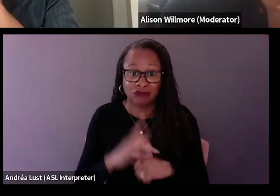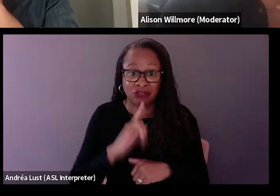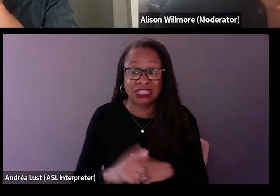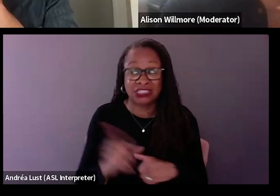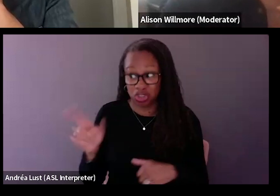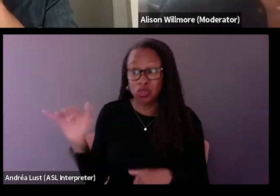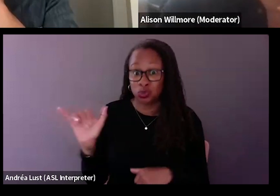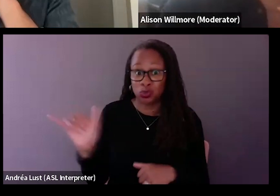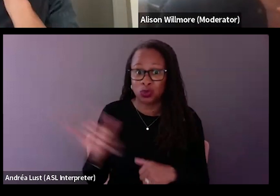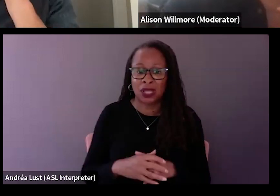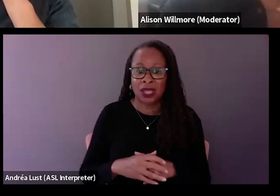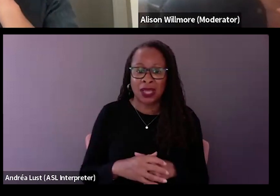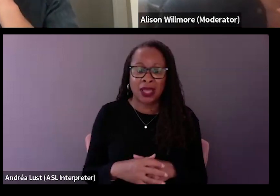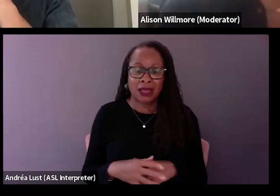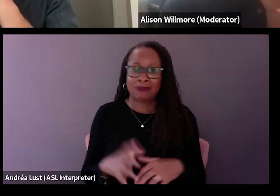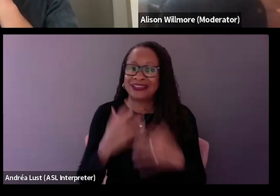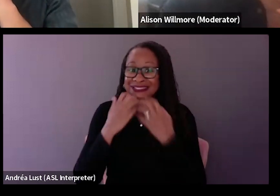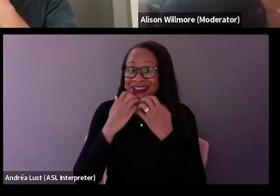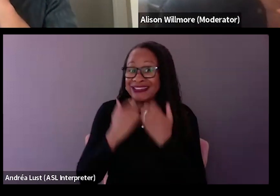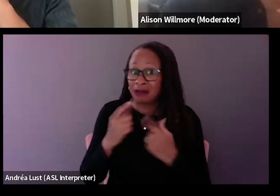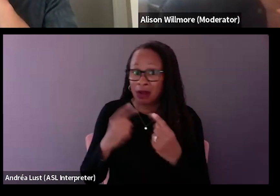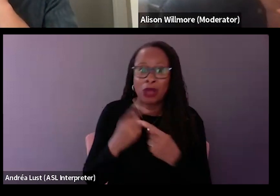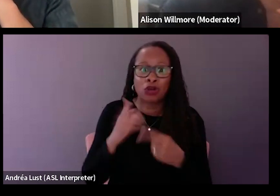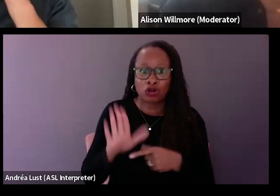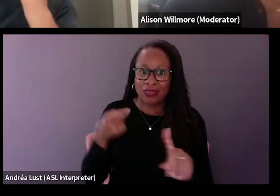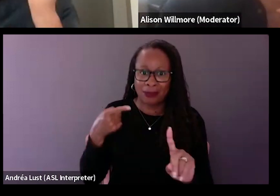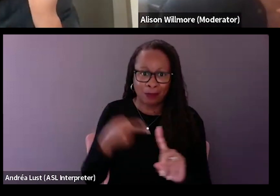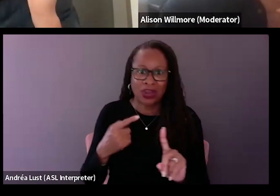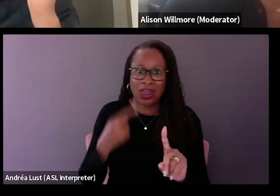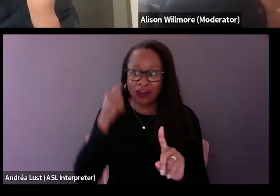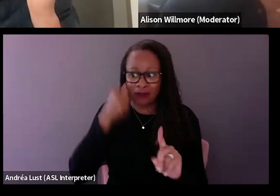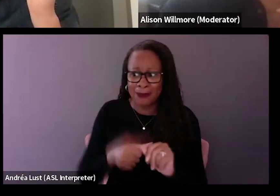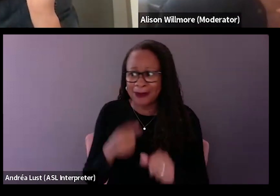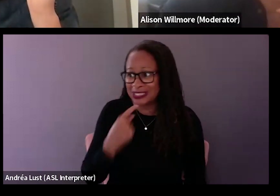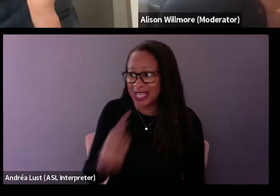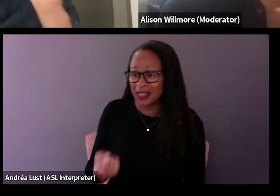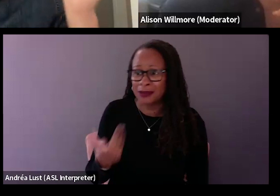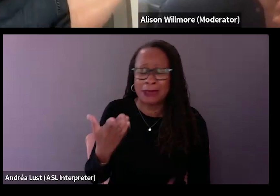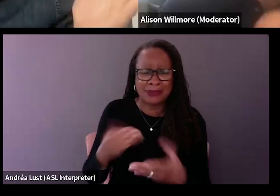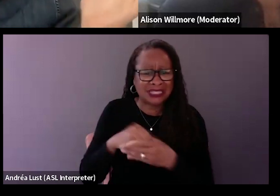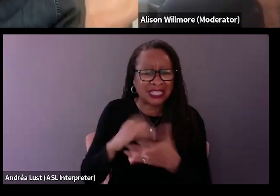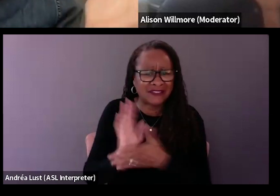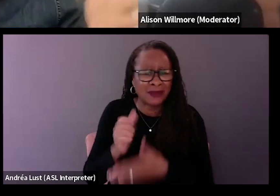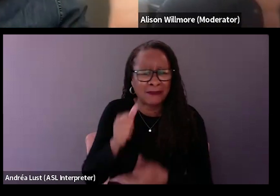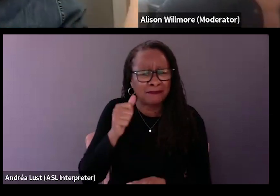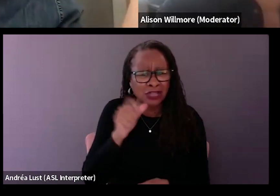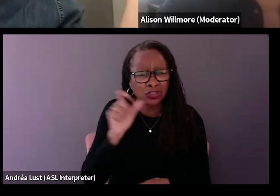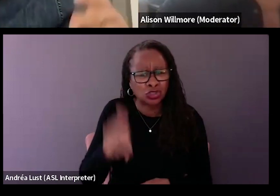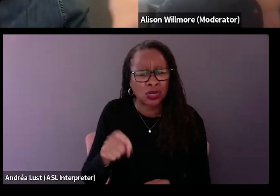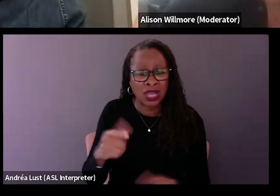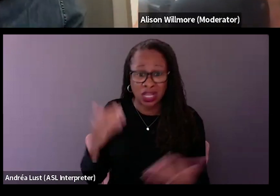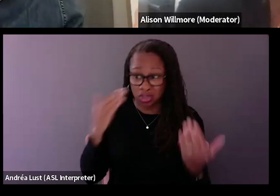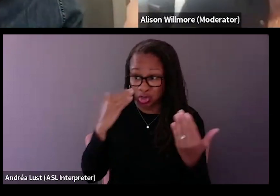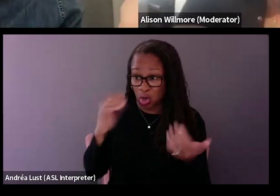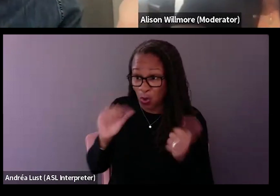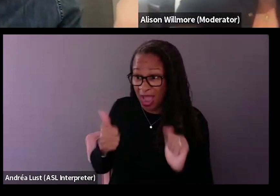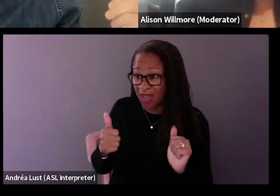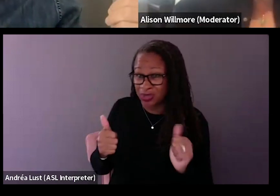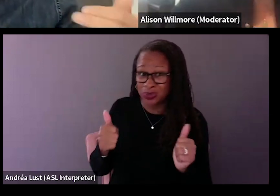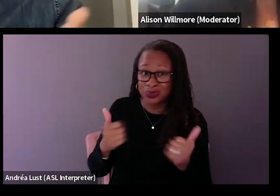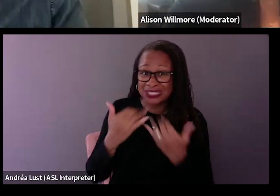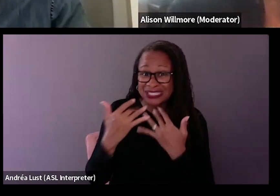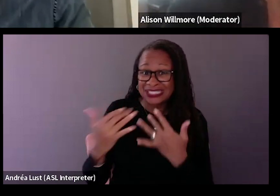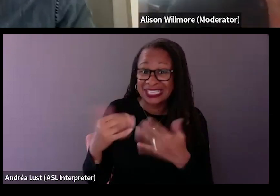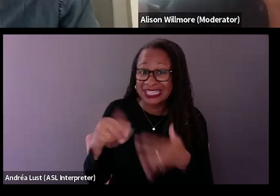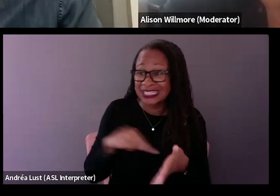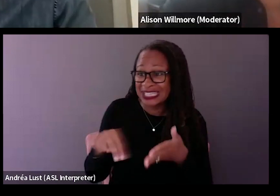and I remember saying to her, it might even be in our film, like, do you know how to sing and dance? Like, hoping she would say, yeah, like, I've been doing that since I was a little